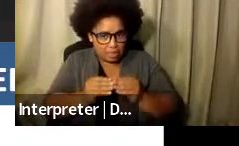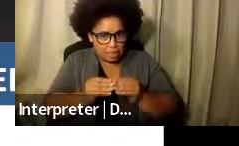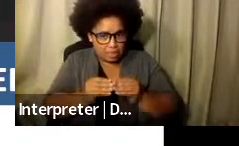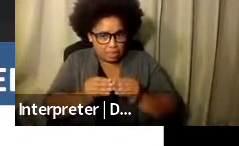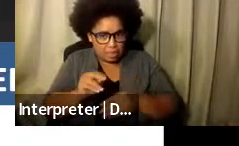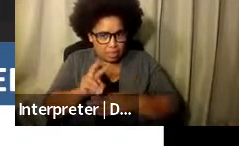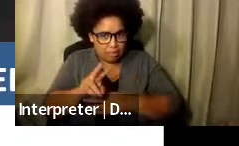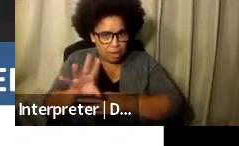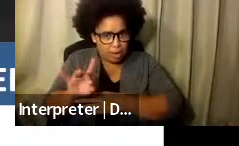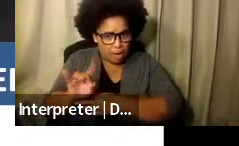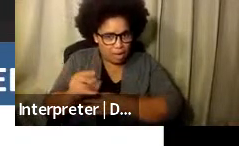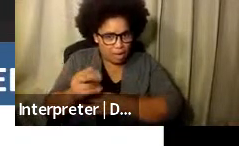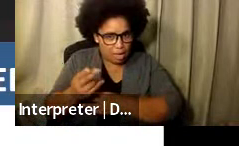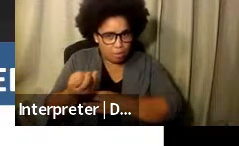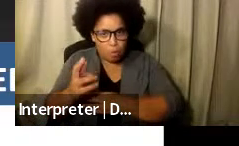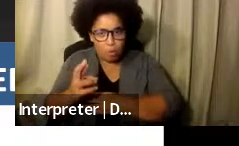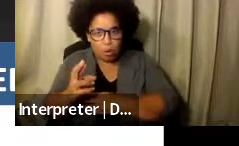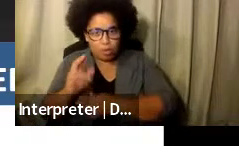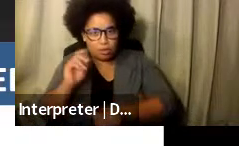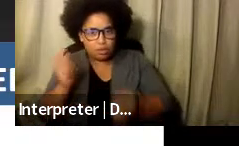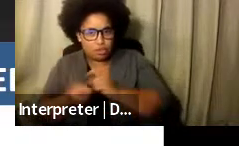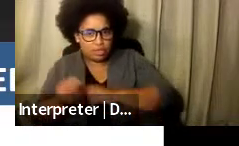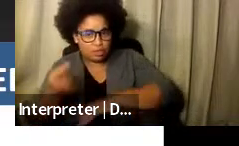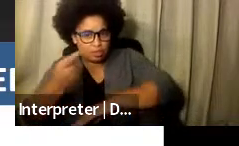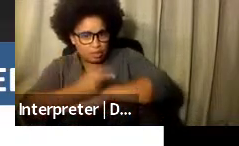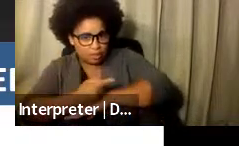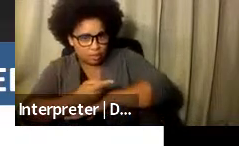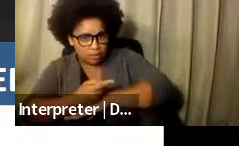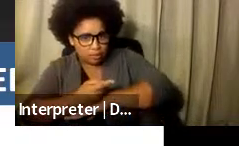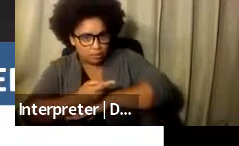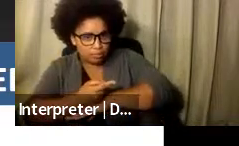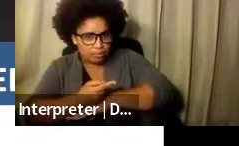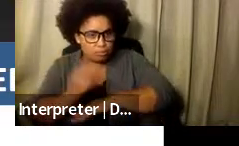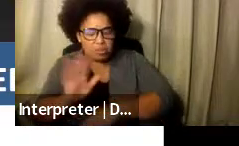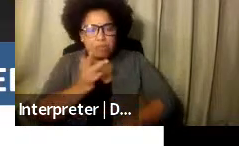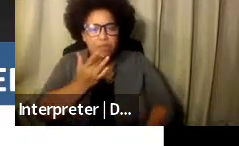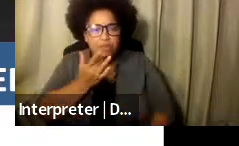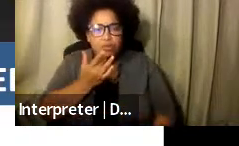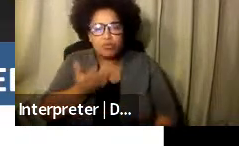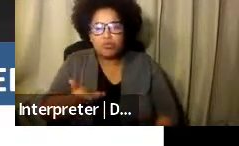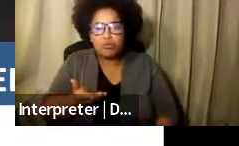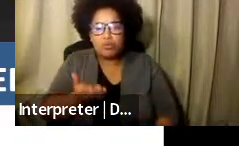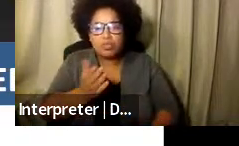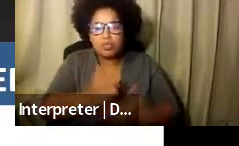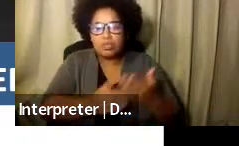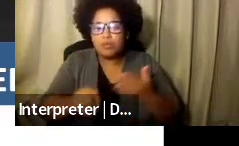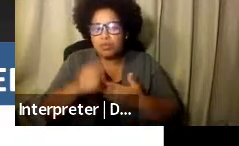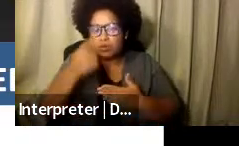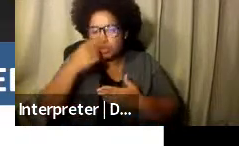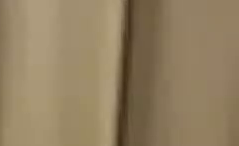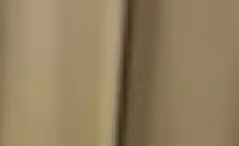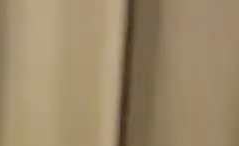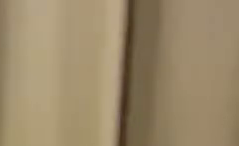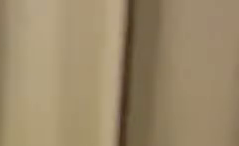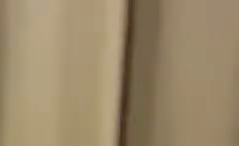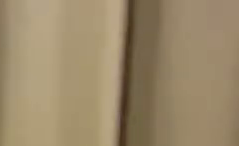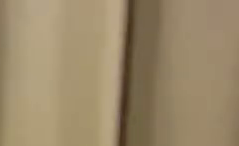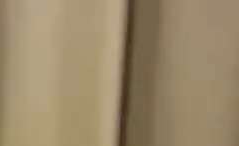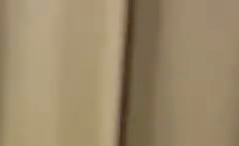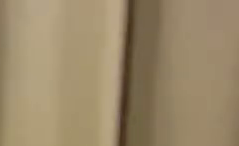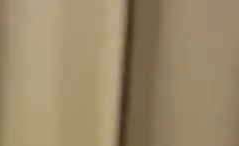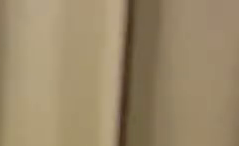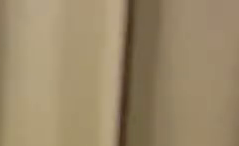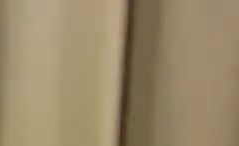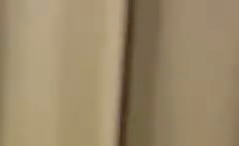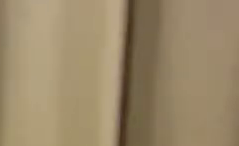November 8th as planned, or do we want to change the date? And so if some of you could come off camera and just say something, throw it in